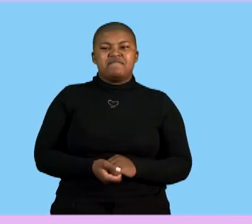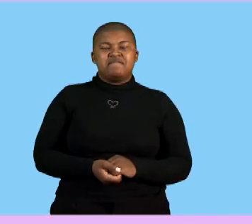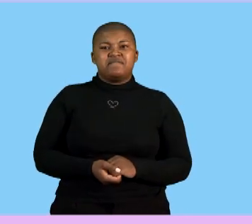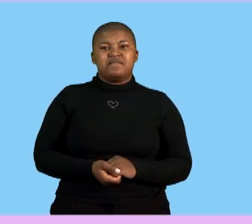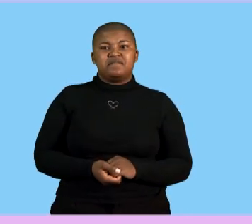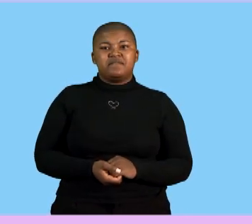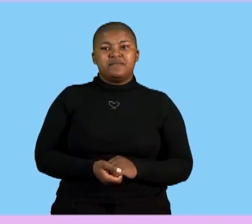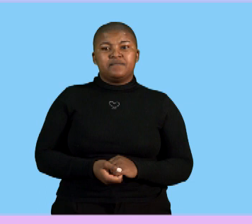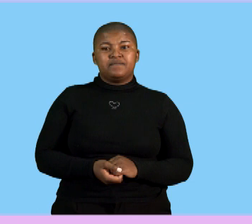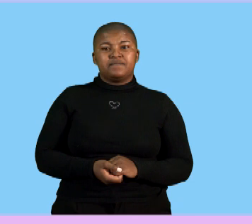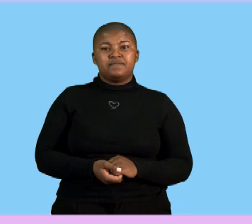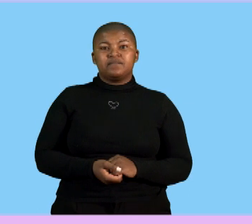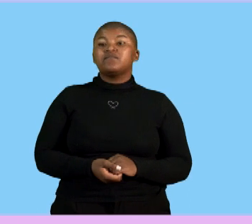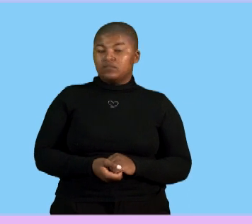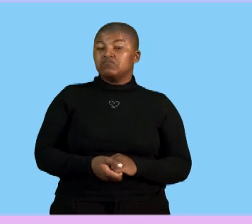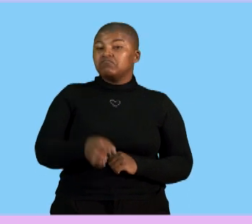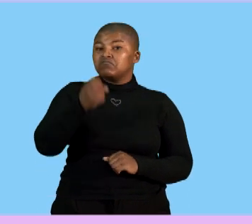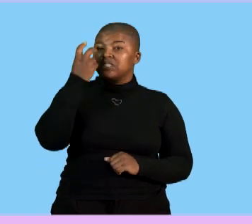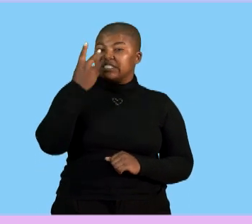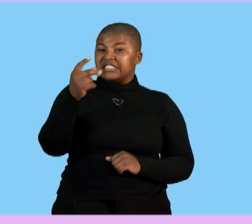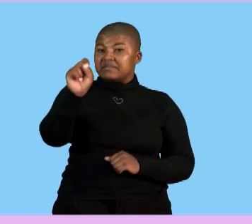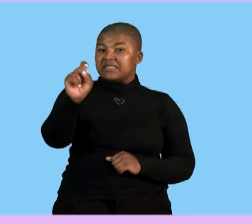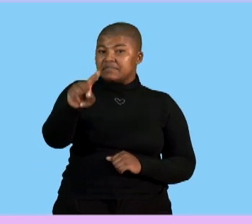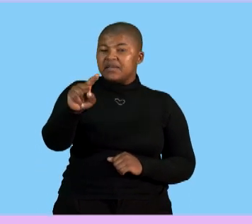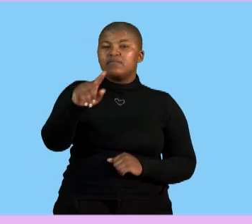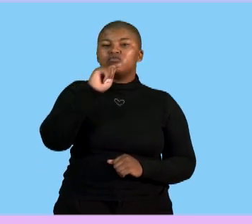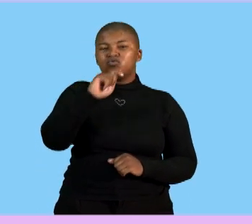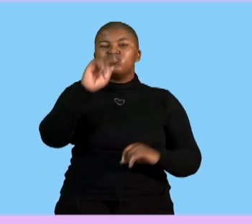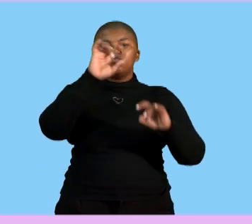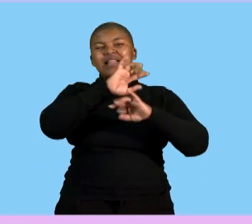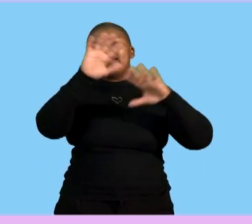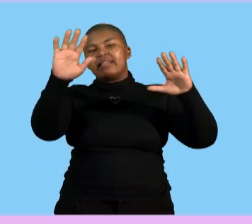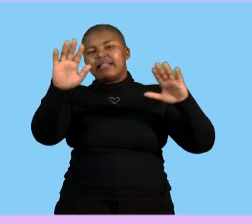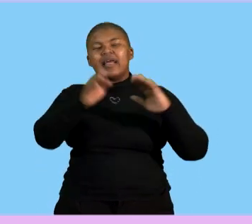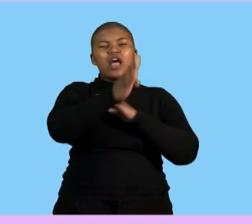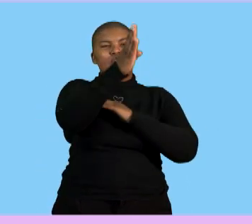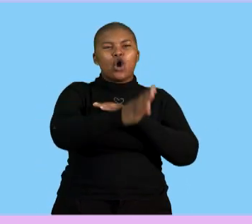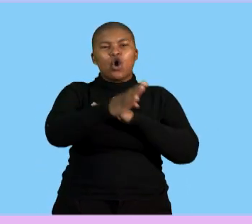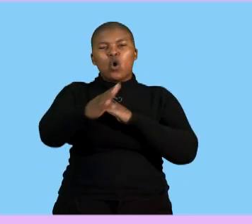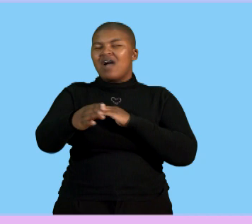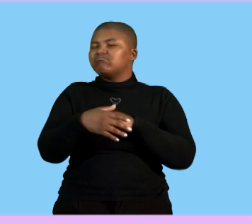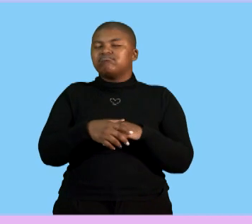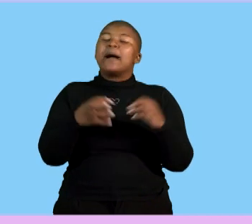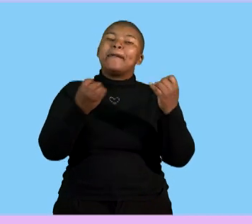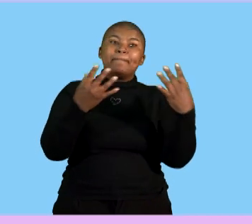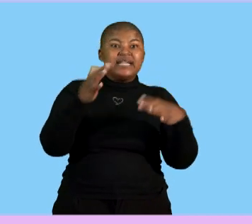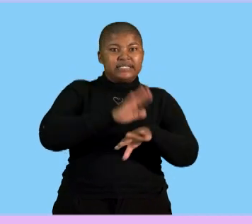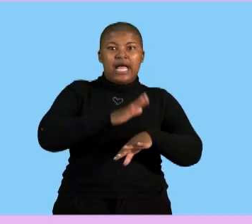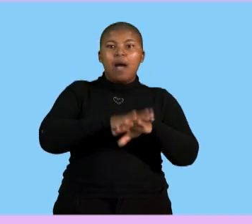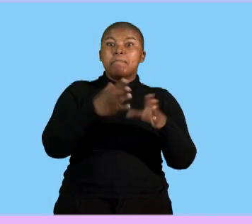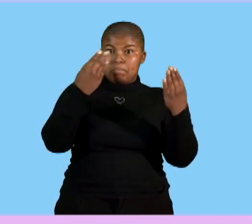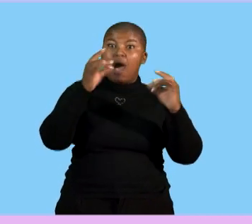185 Rand. As you can see, this is not a clear graph. Most of the time the graph